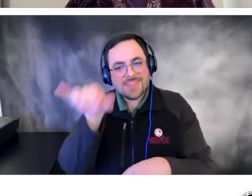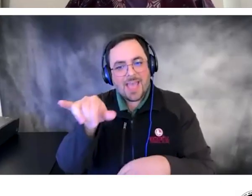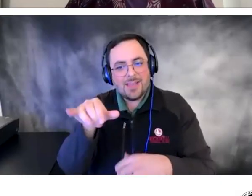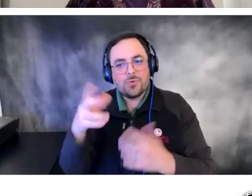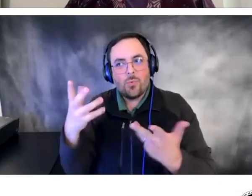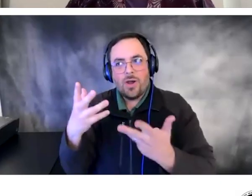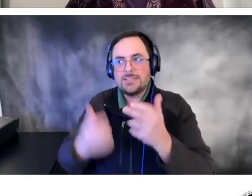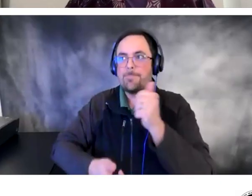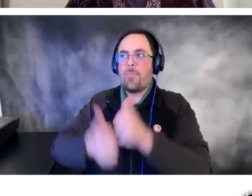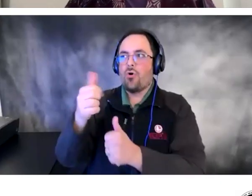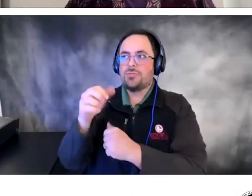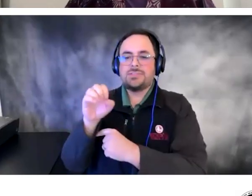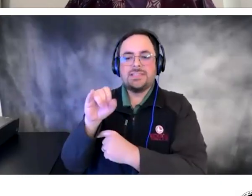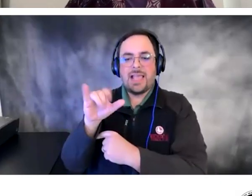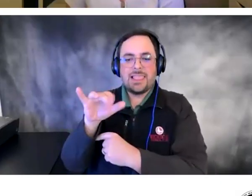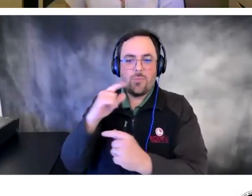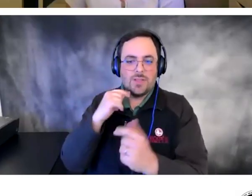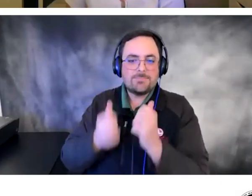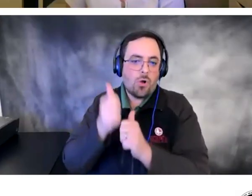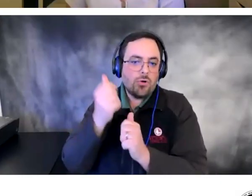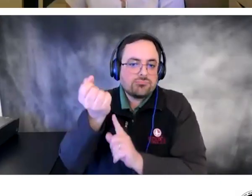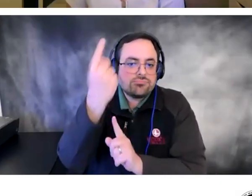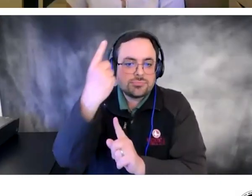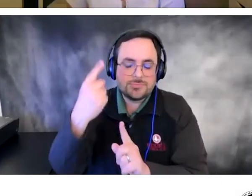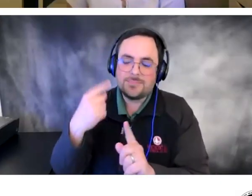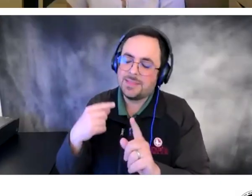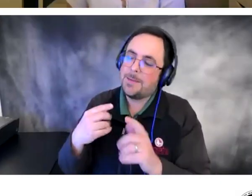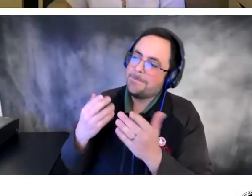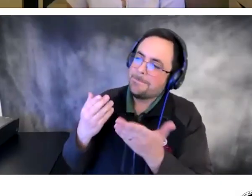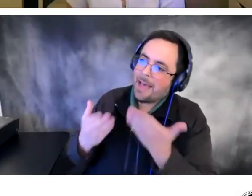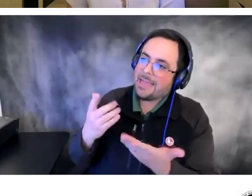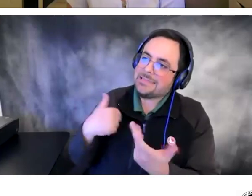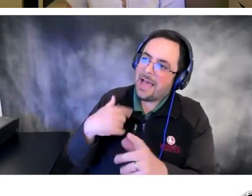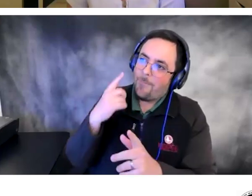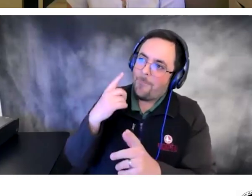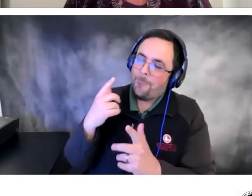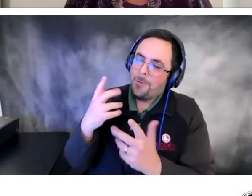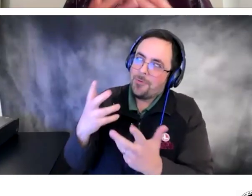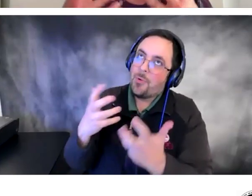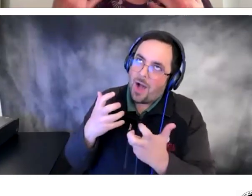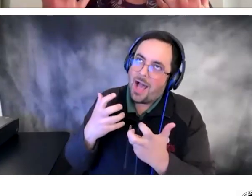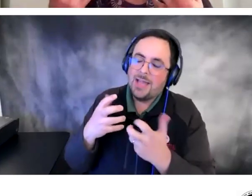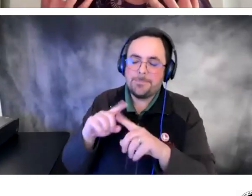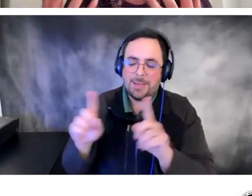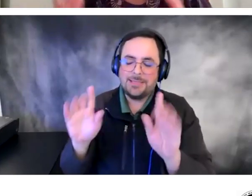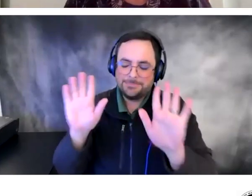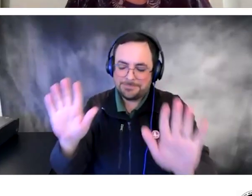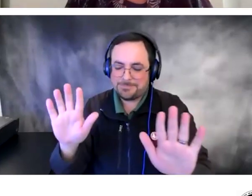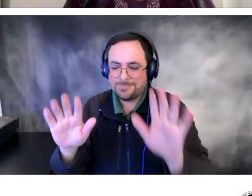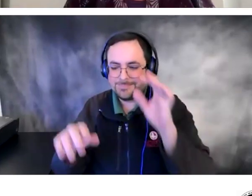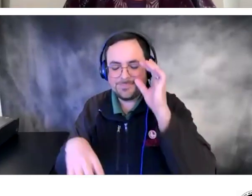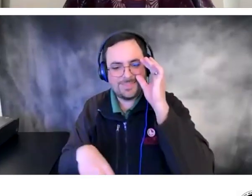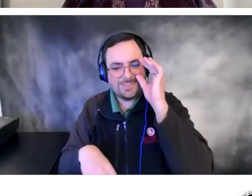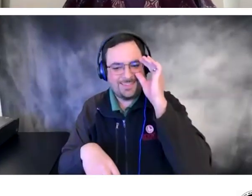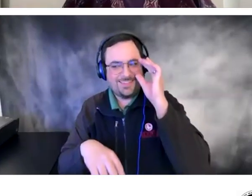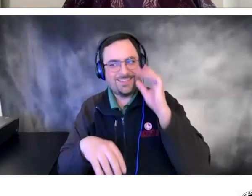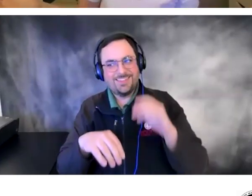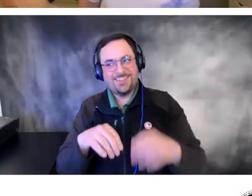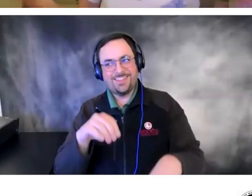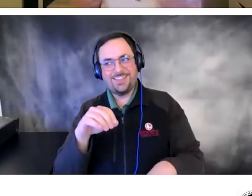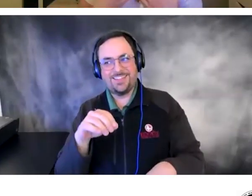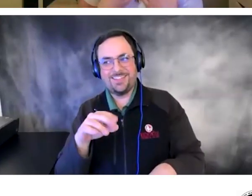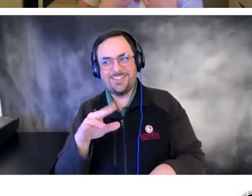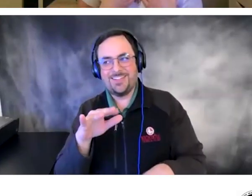is most salient to the child, exactly. I which love might some, not be what we want them to have as something right? salient, but it is.